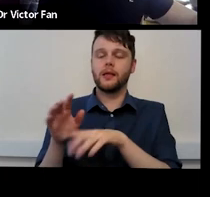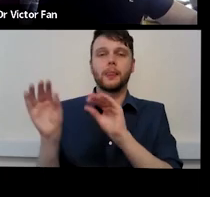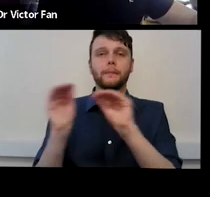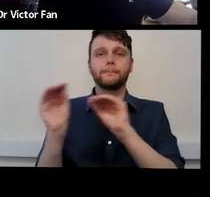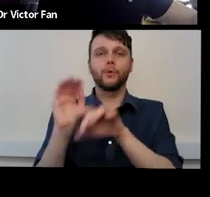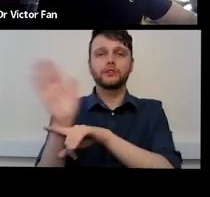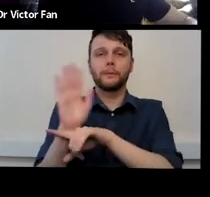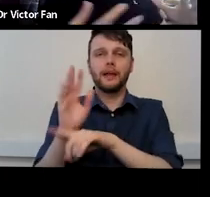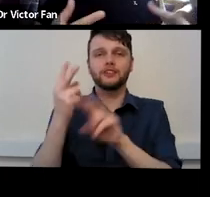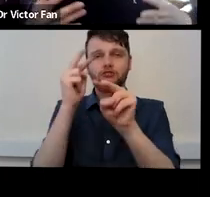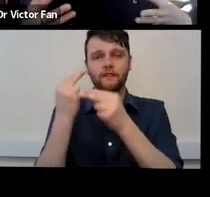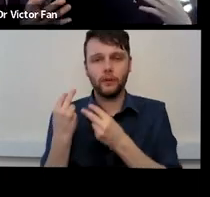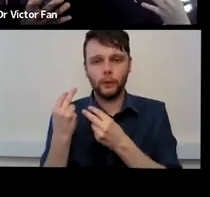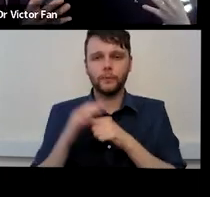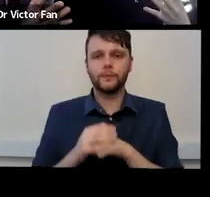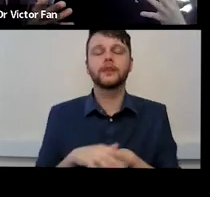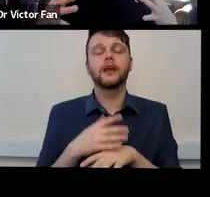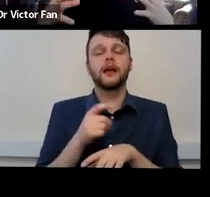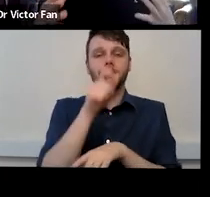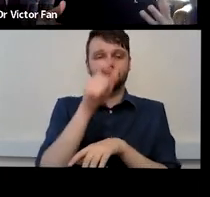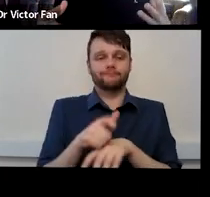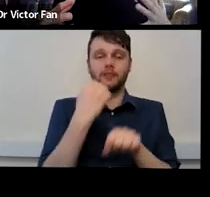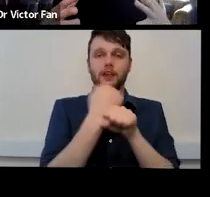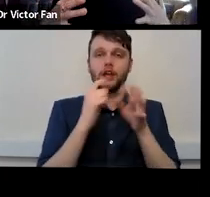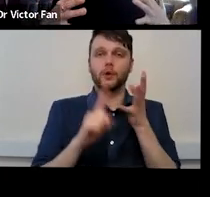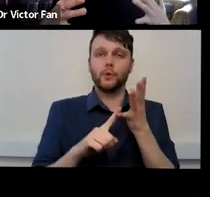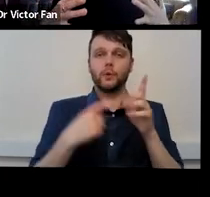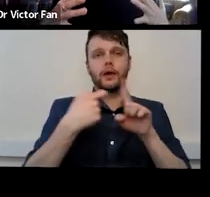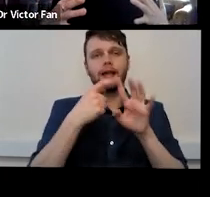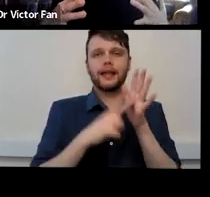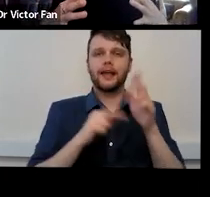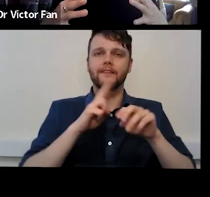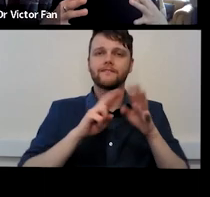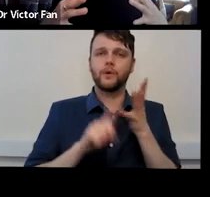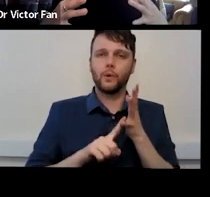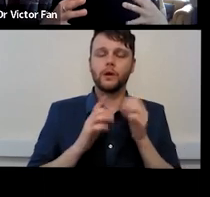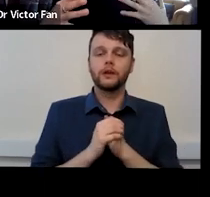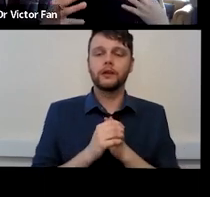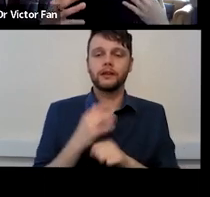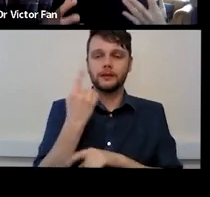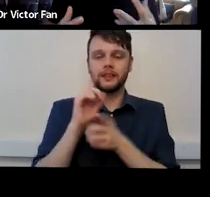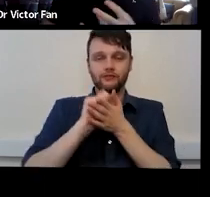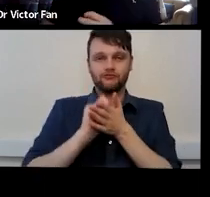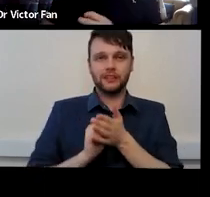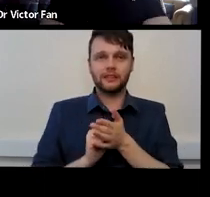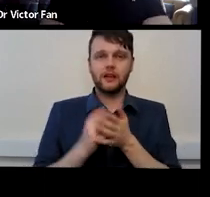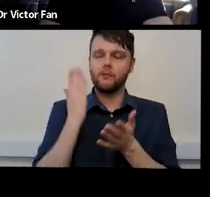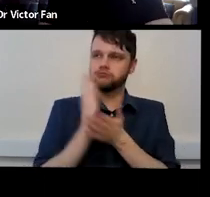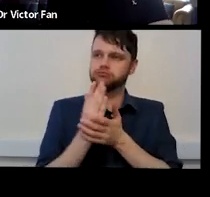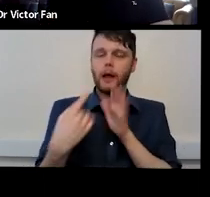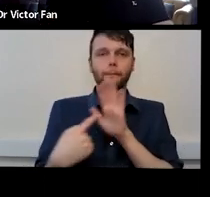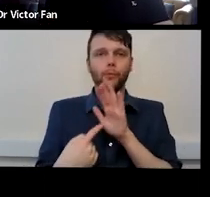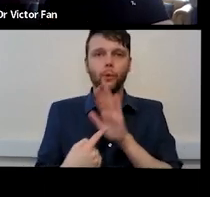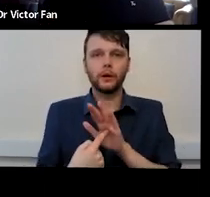and Gu Kenfu actually wrote that it's really important